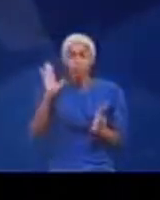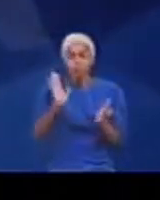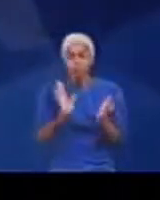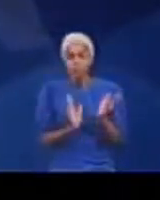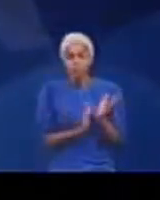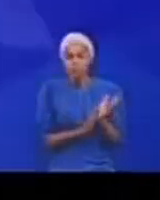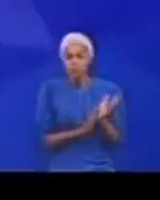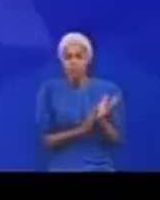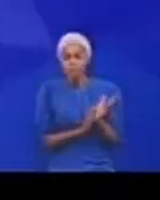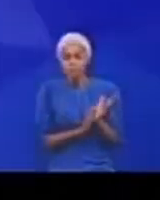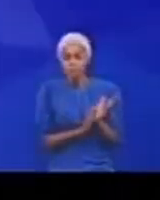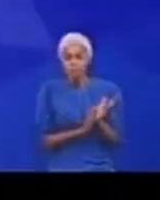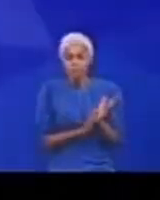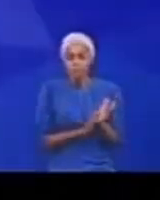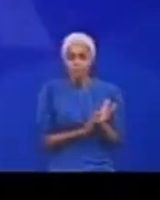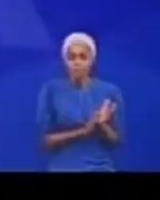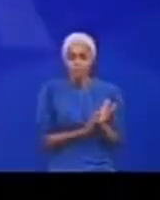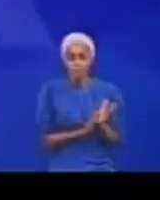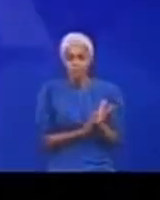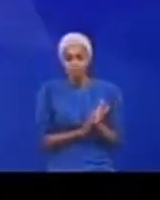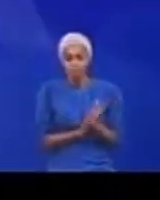praise. We shout out of your